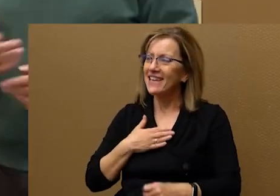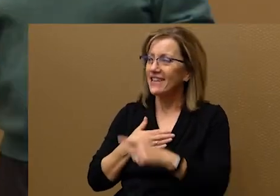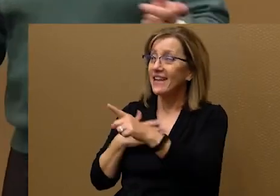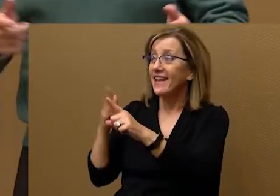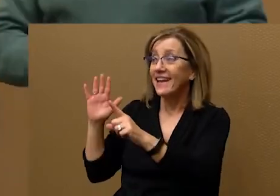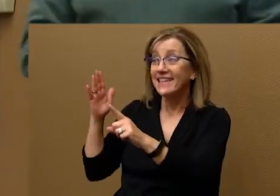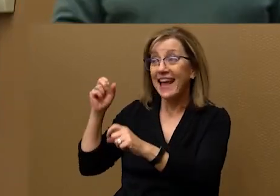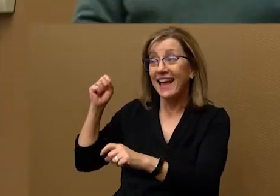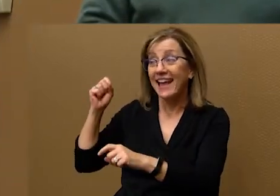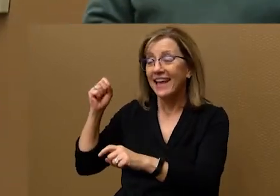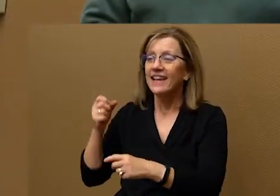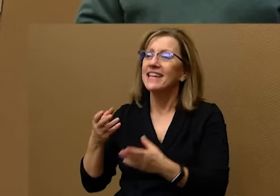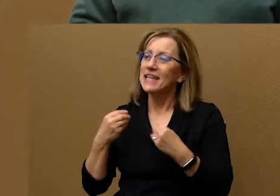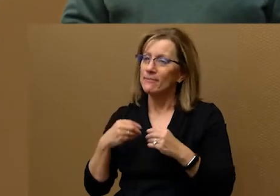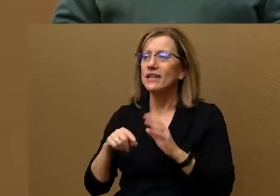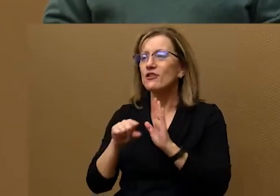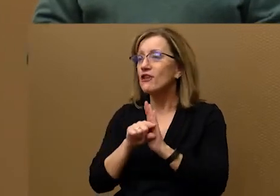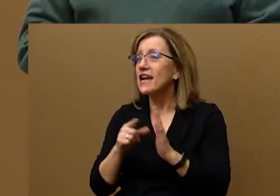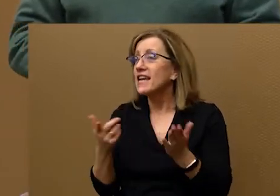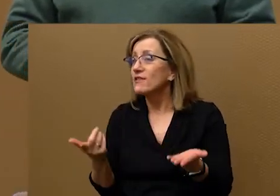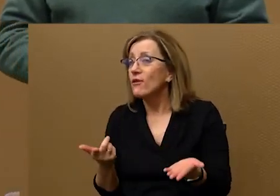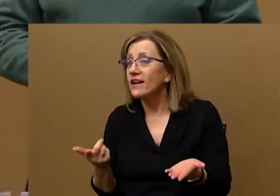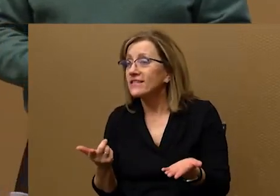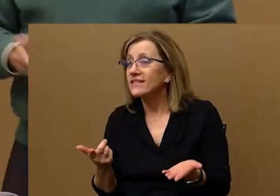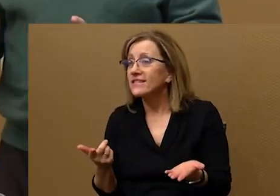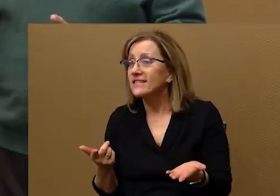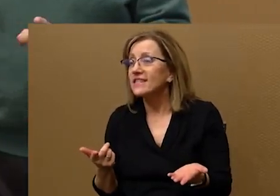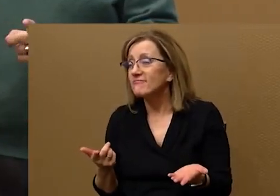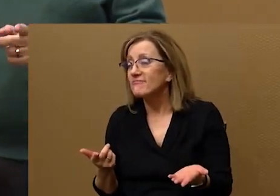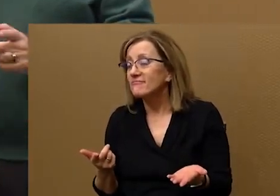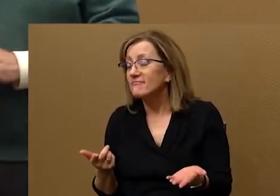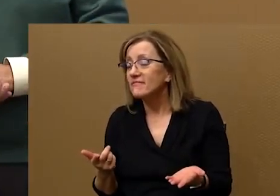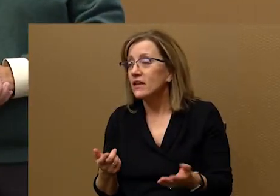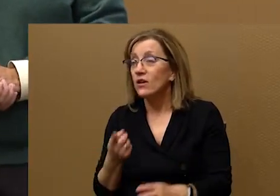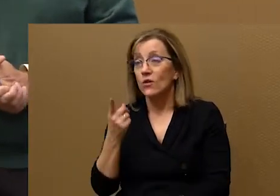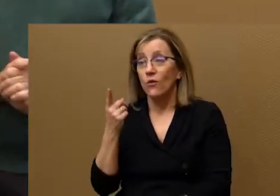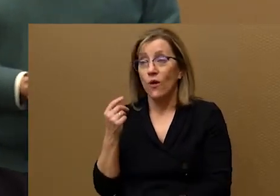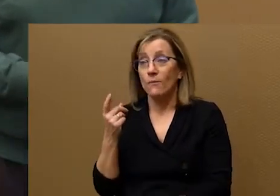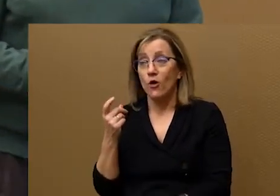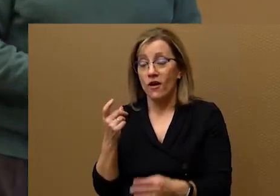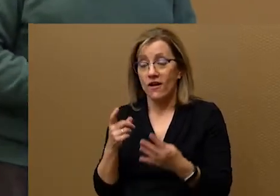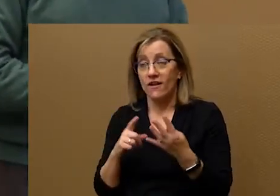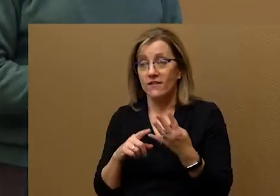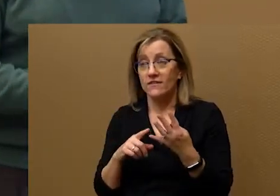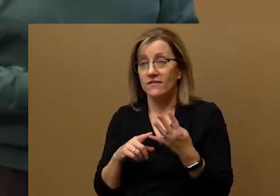Yay. Okay, give me a grade on that. But there's one more.